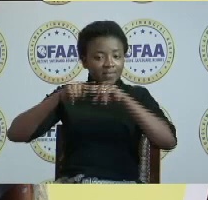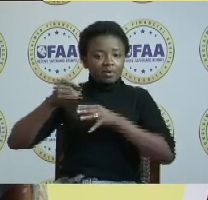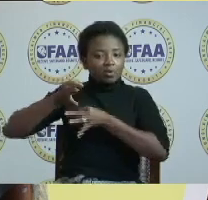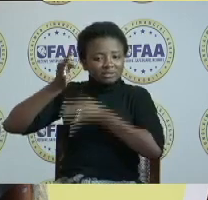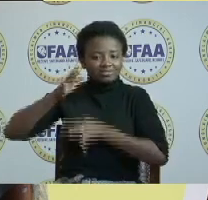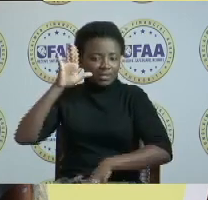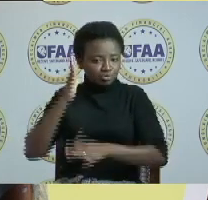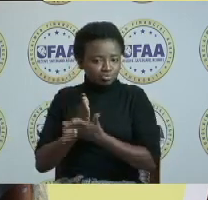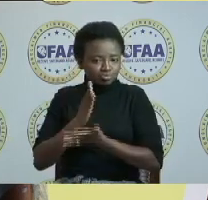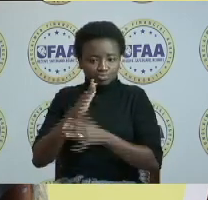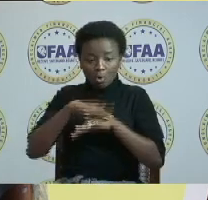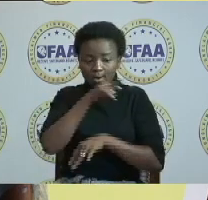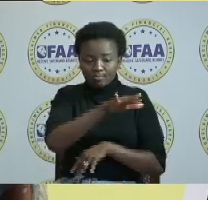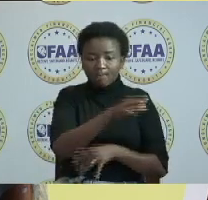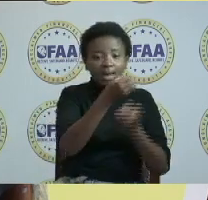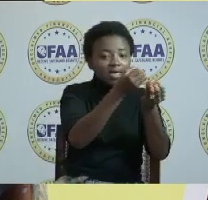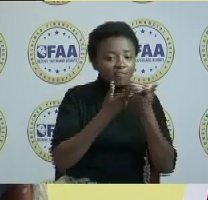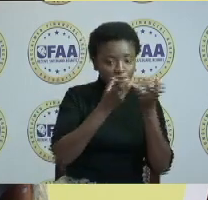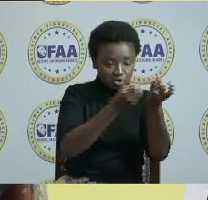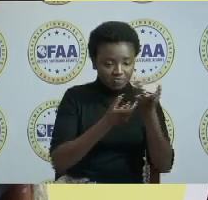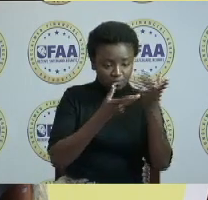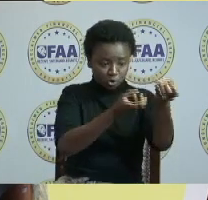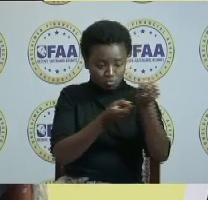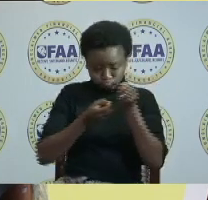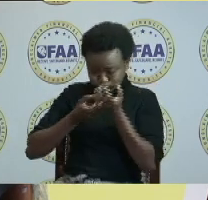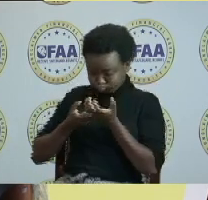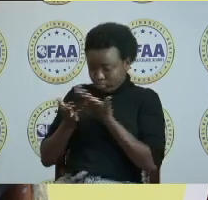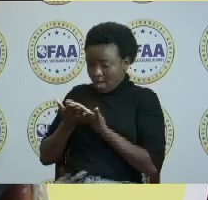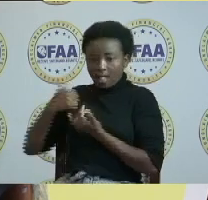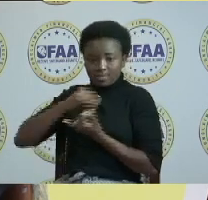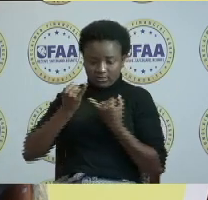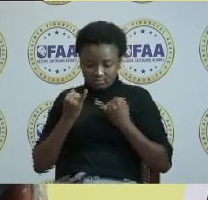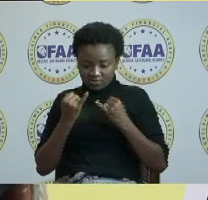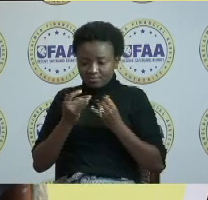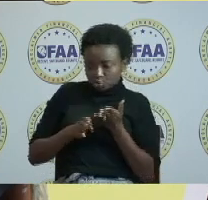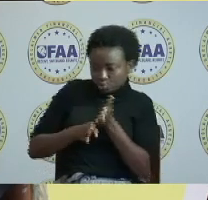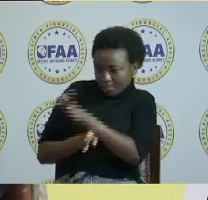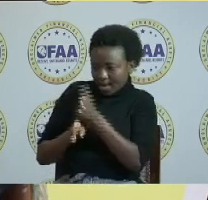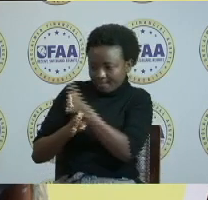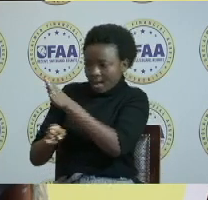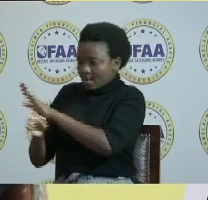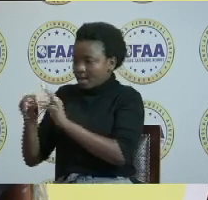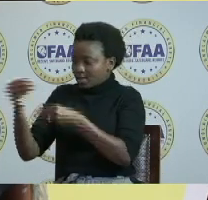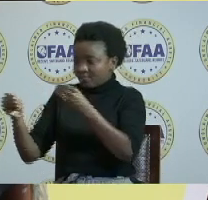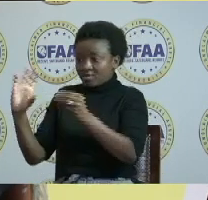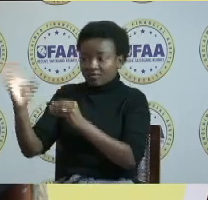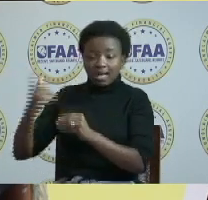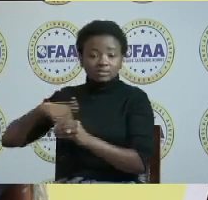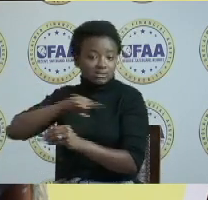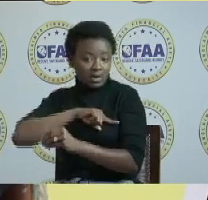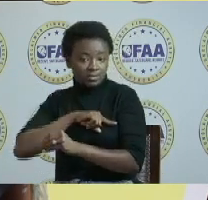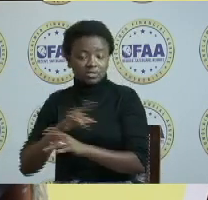that you give us that then is going to help us to implement the aspect of reunification. And one of the reasons why we are here